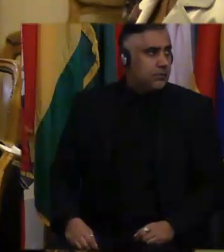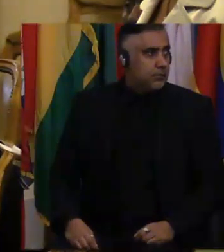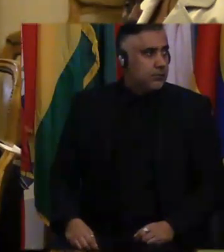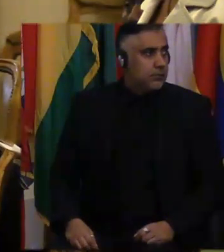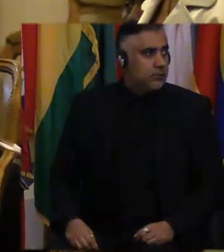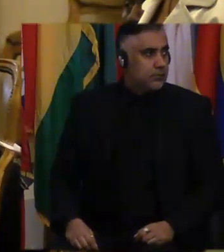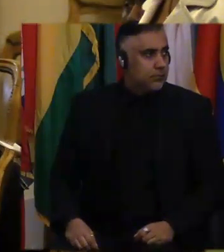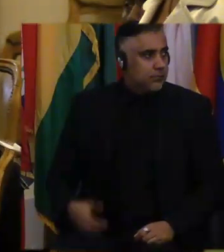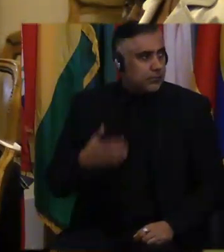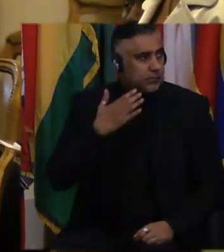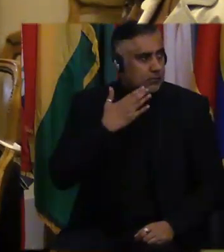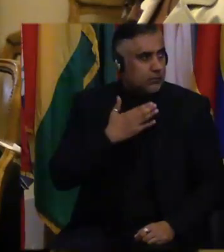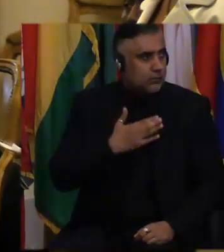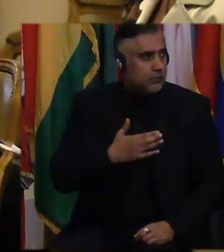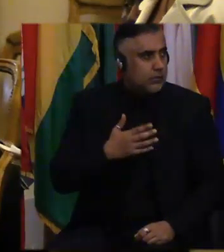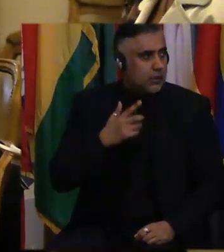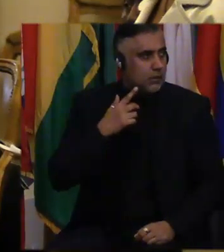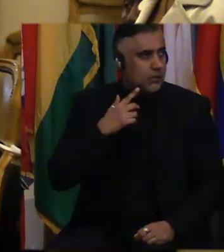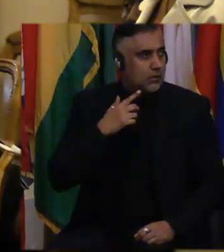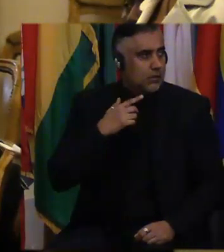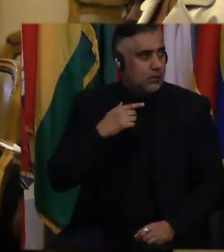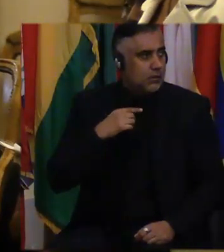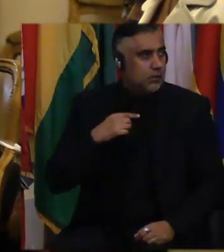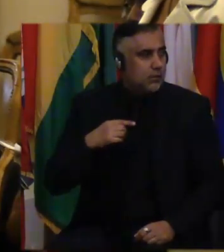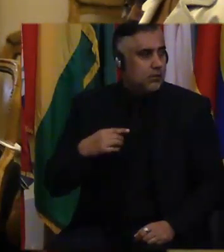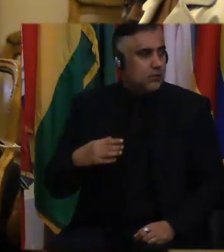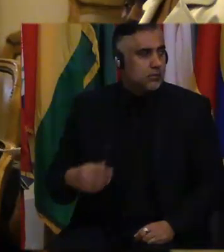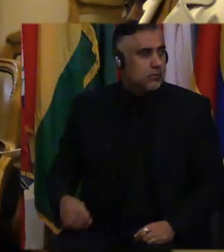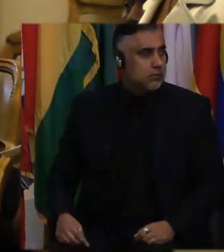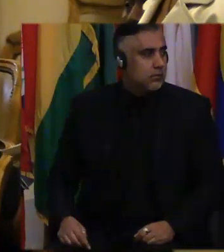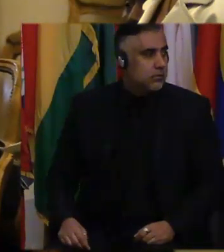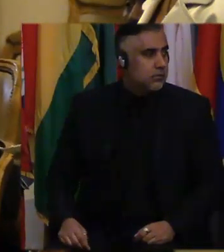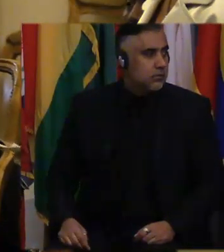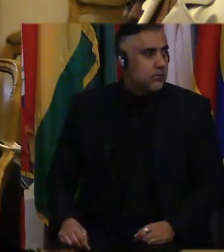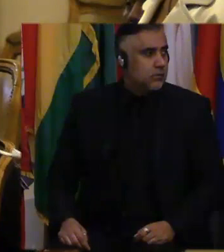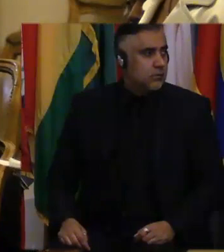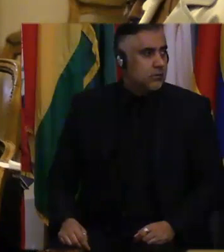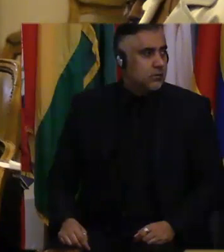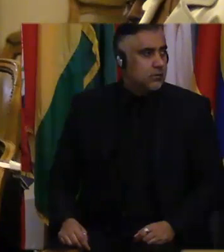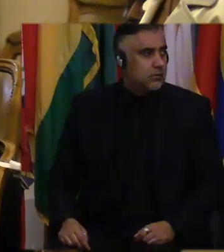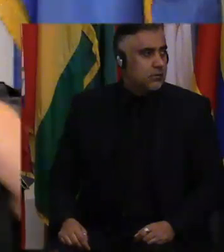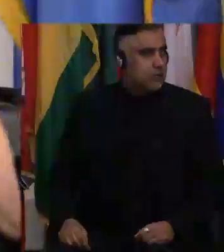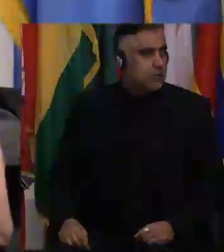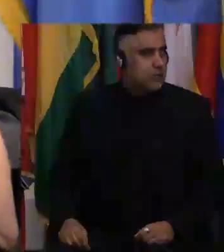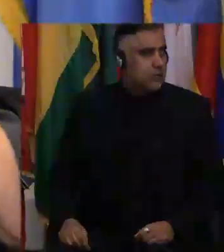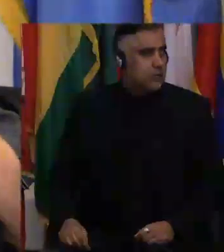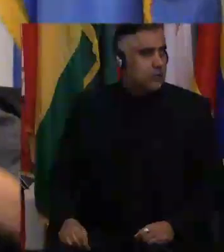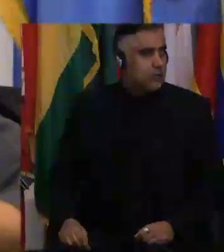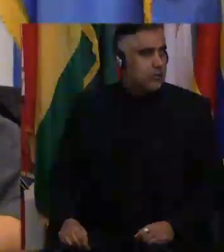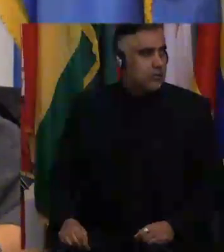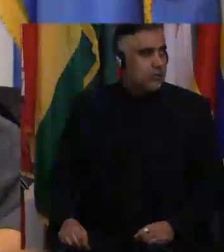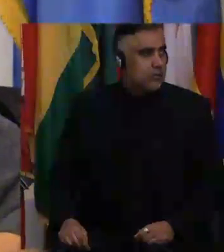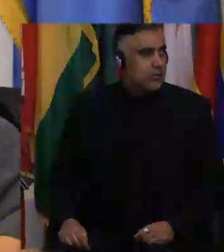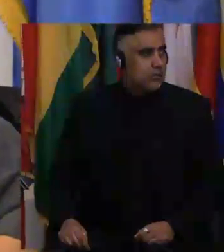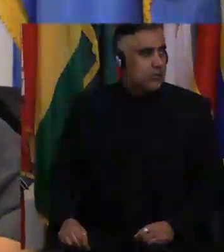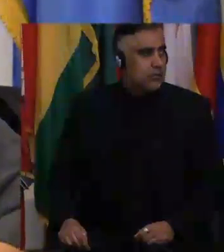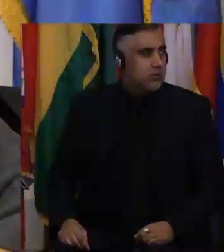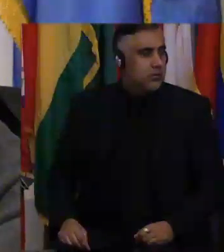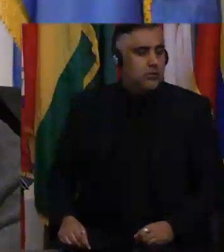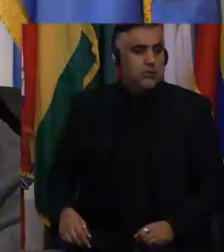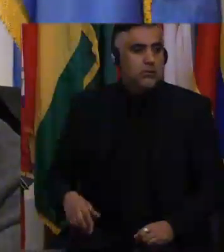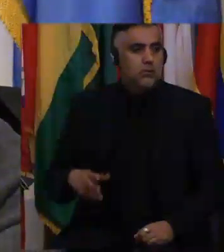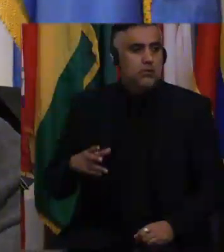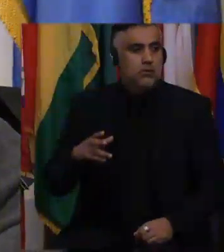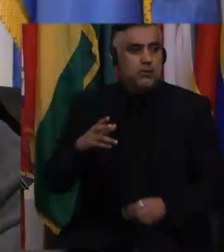Thanks, Dubrovka. Feride, I think, also wanted to comment. Thank you very much. I just wanted to, first of all, say that the name